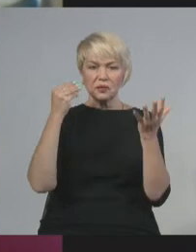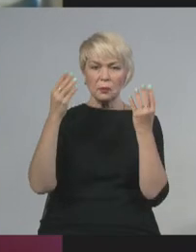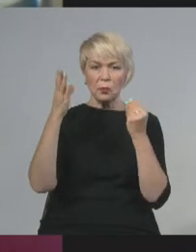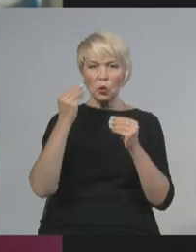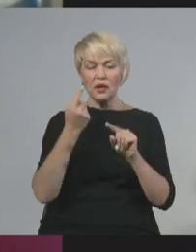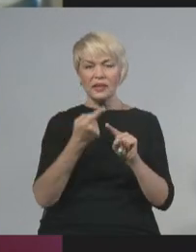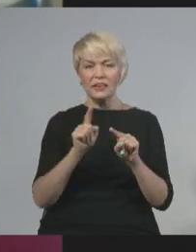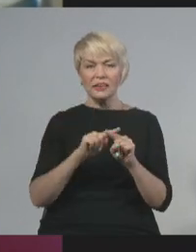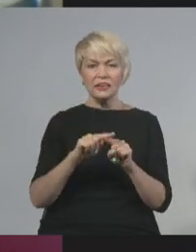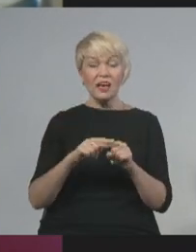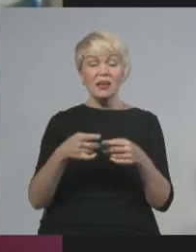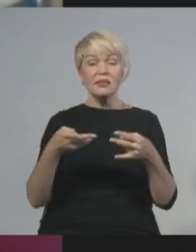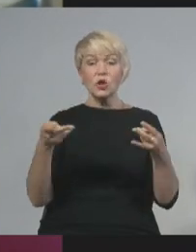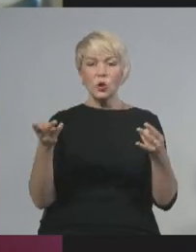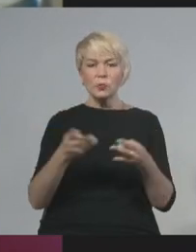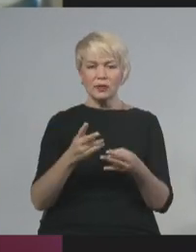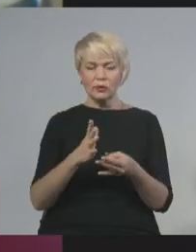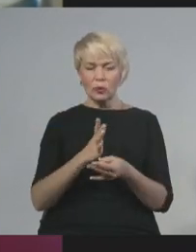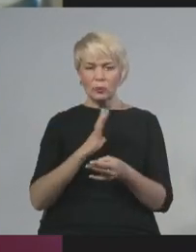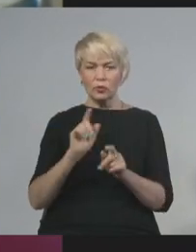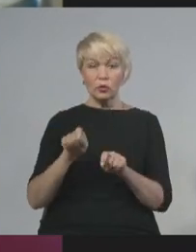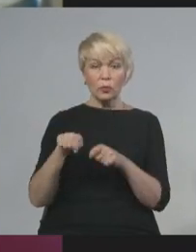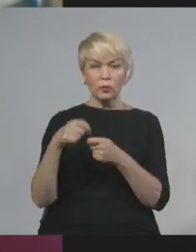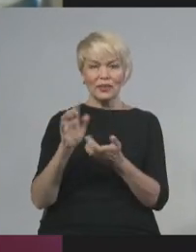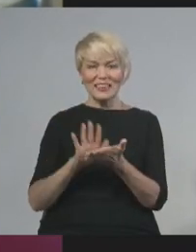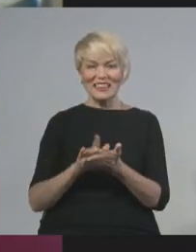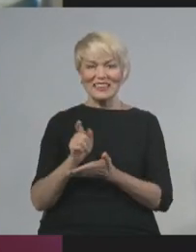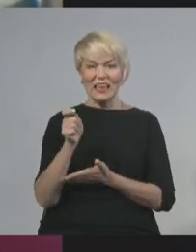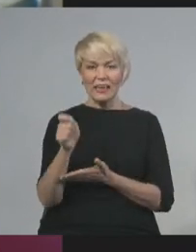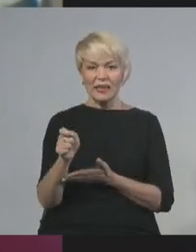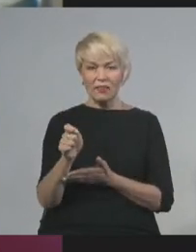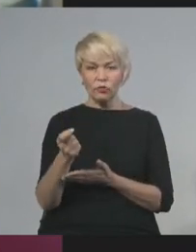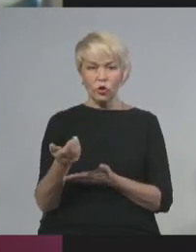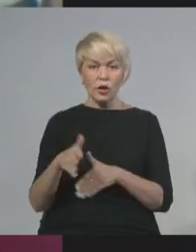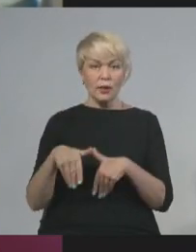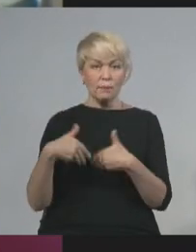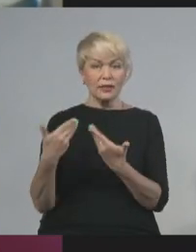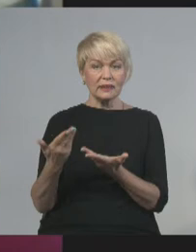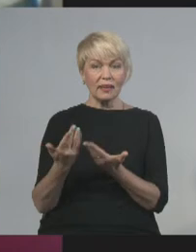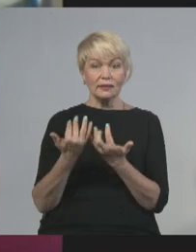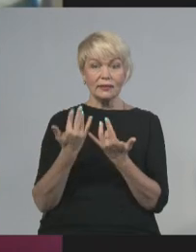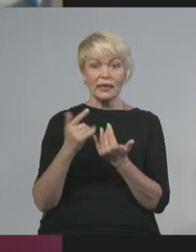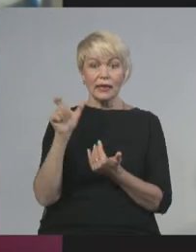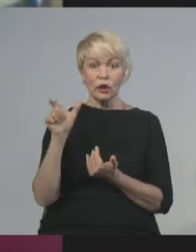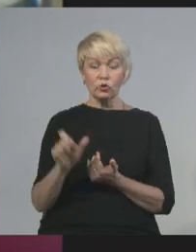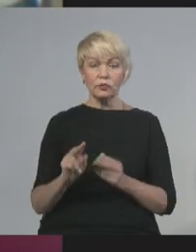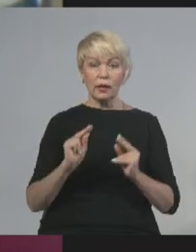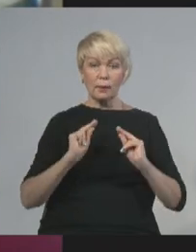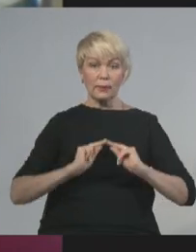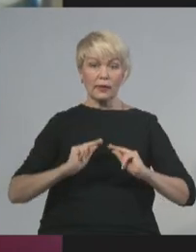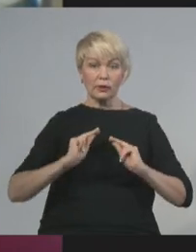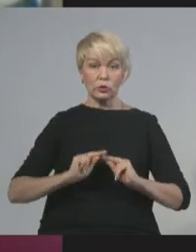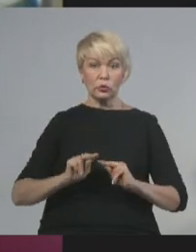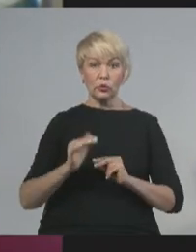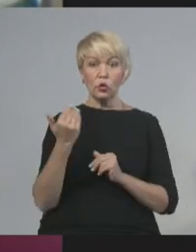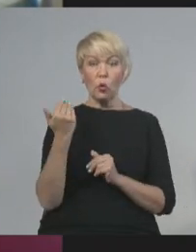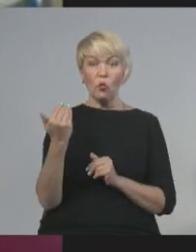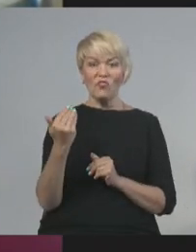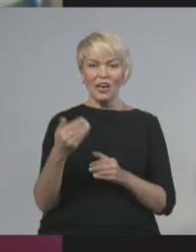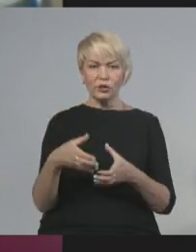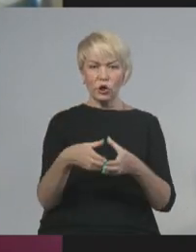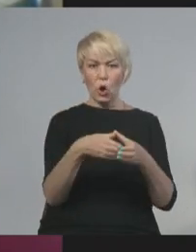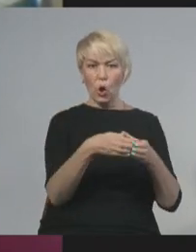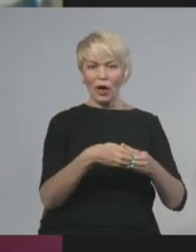file an application and present how many people are working in your organization